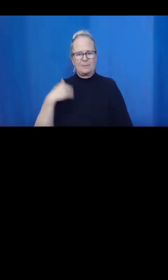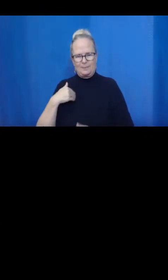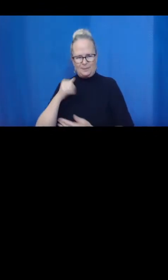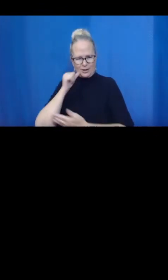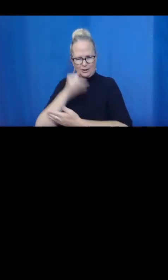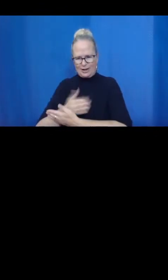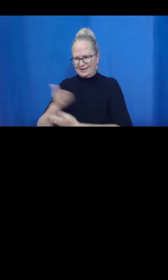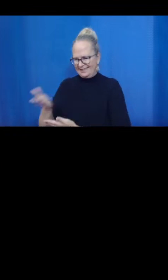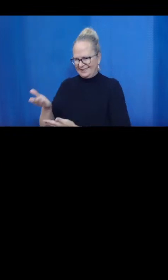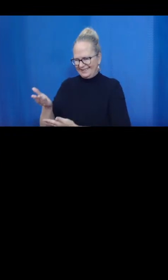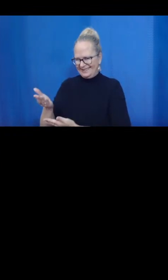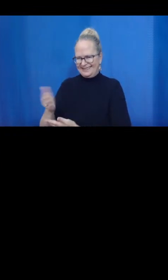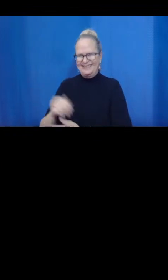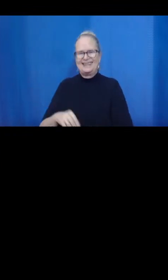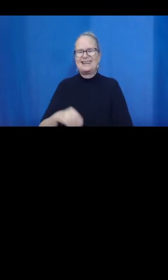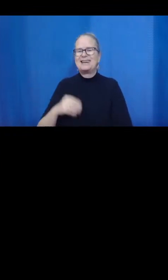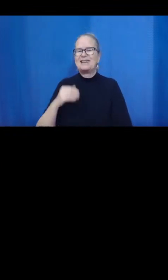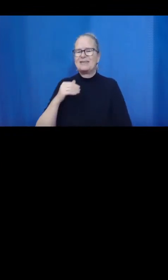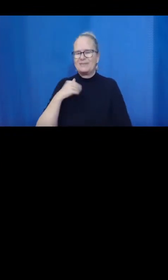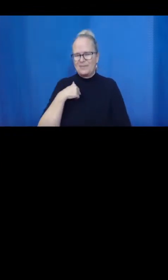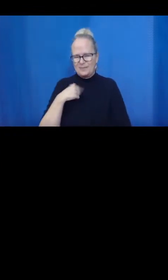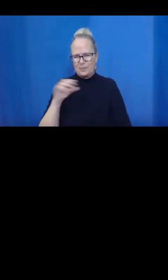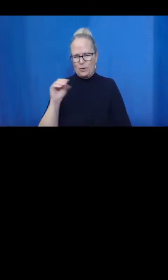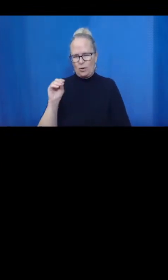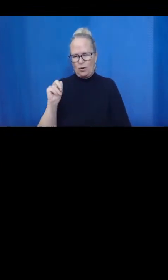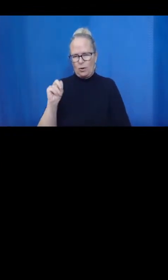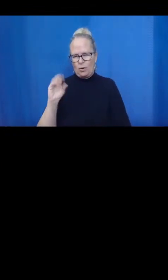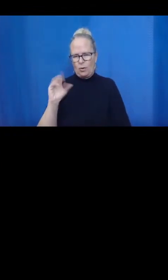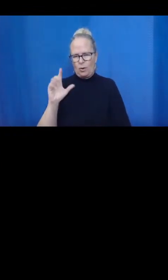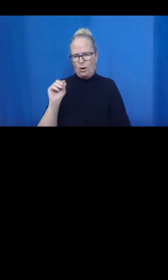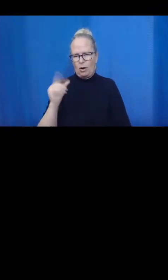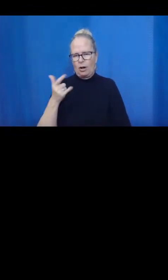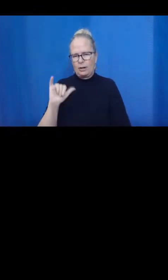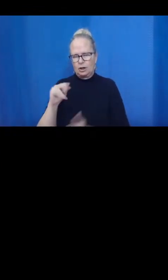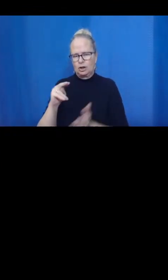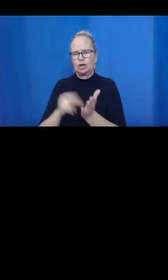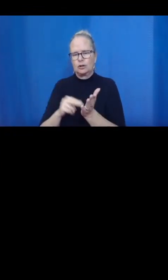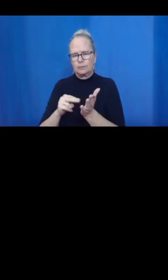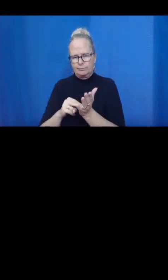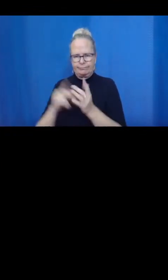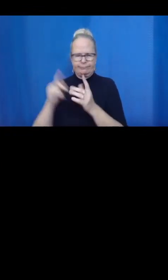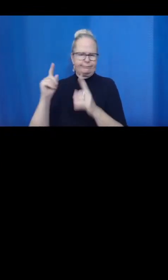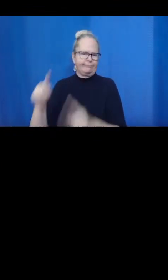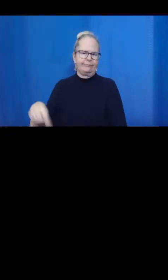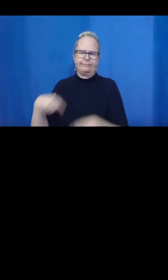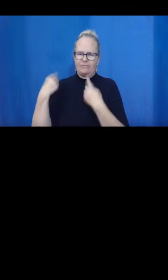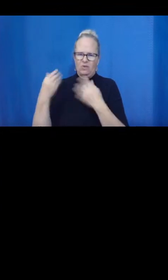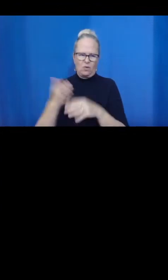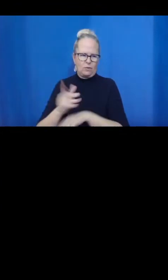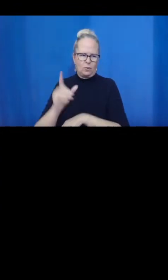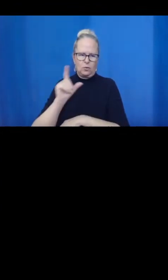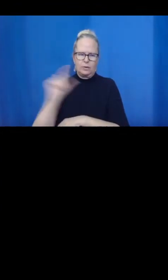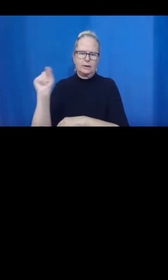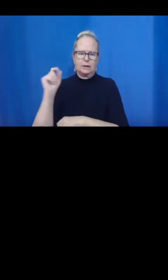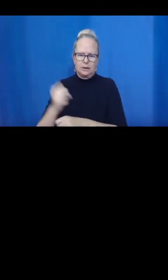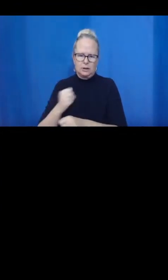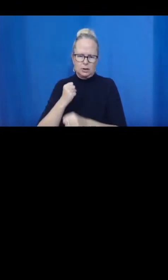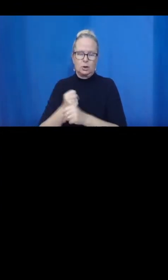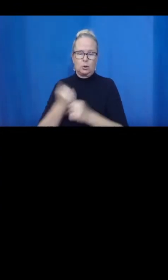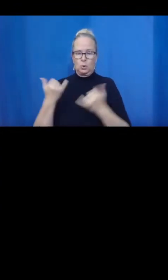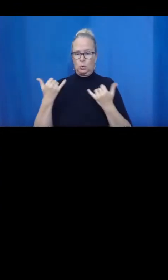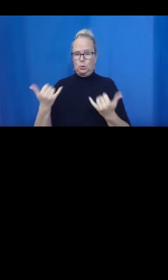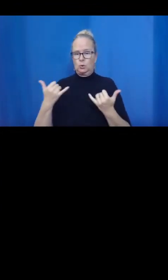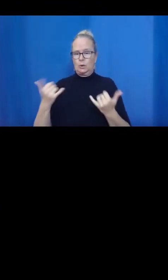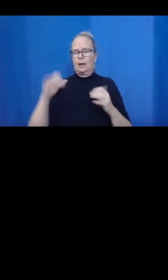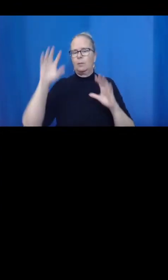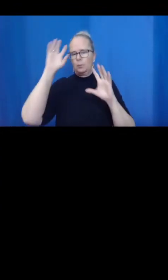And incidentally, we've got our 33rd annual conference happening right now. And so COVID-19 and the impact on cancer care is very much